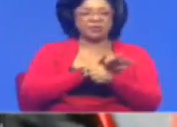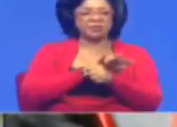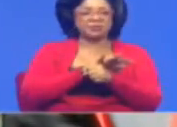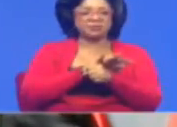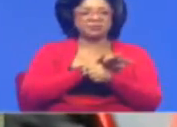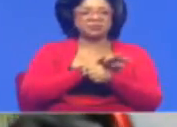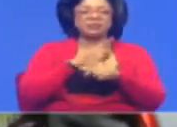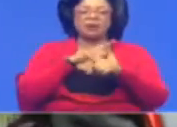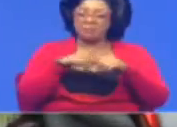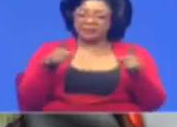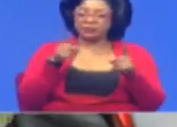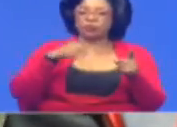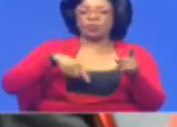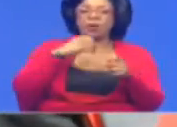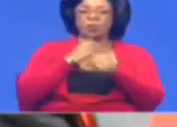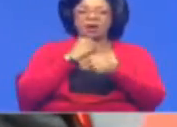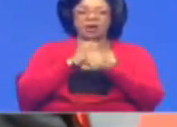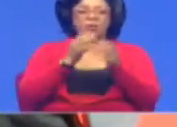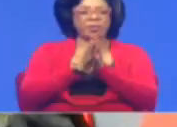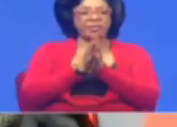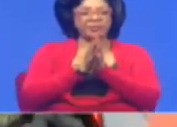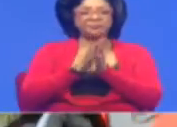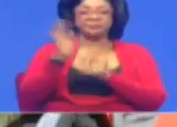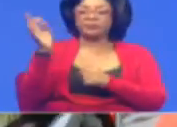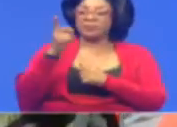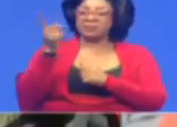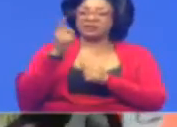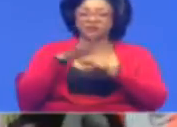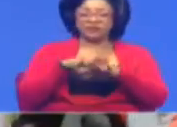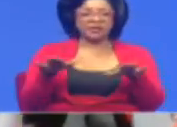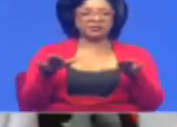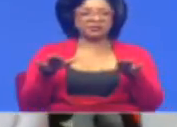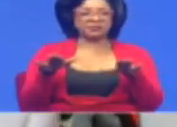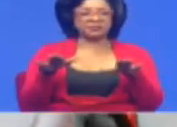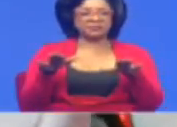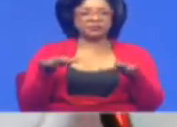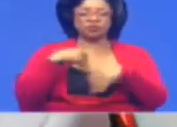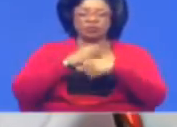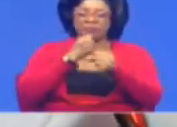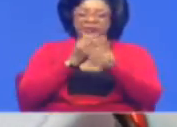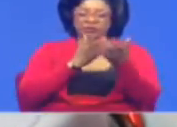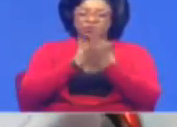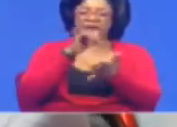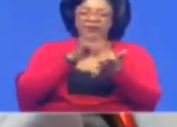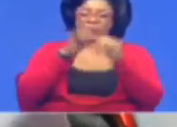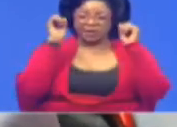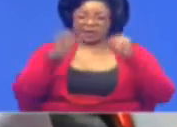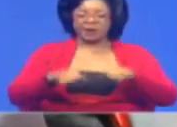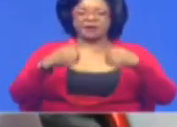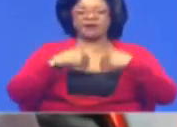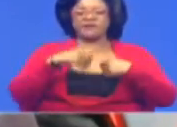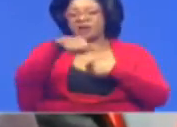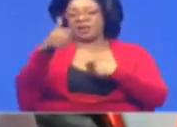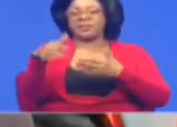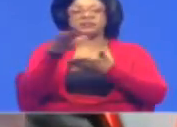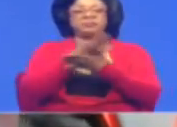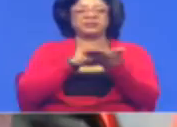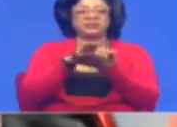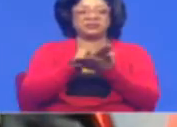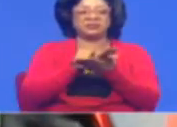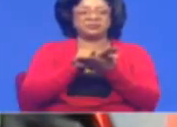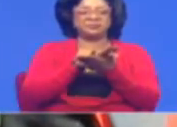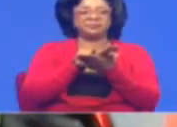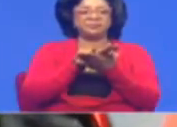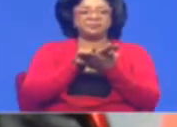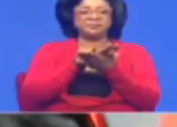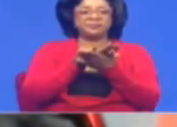we are working with Ministry of Lands to ensure that we can get another space, even